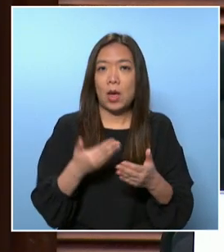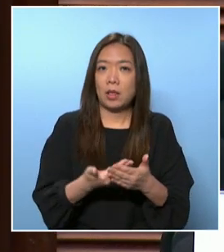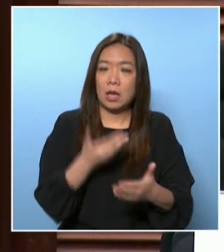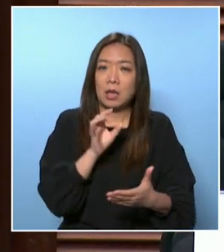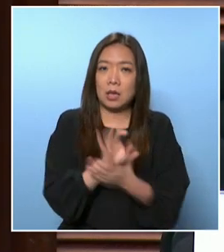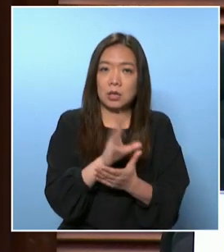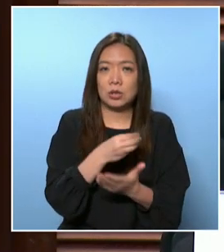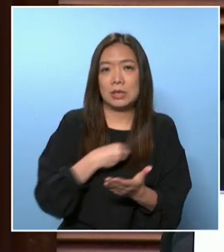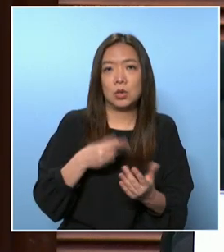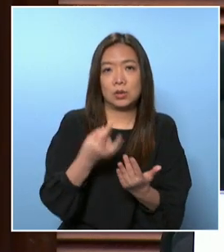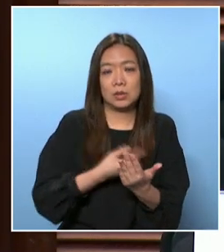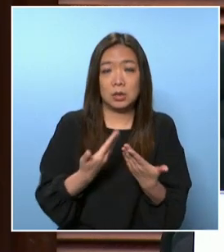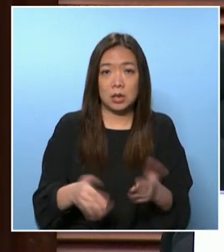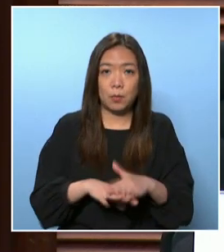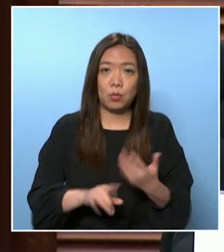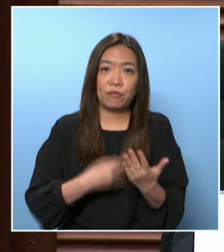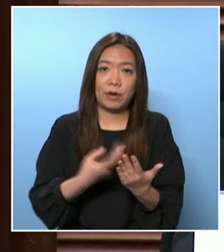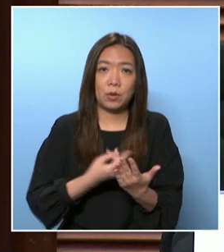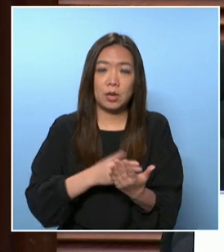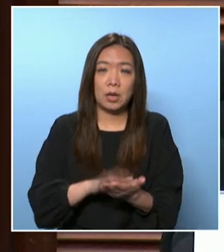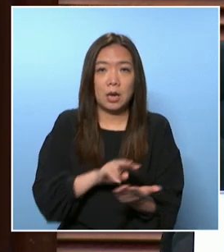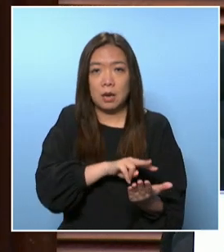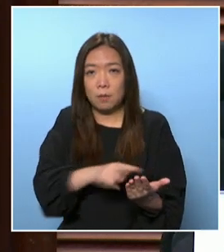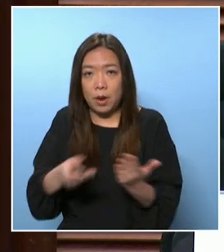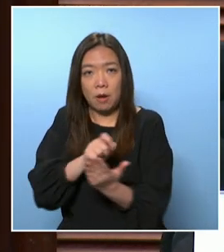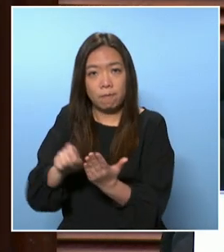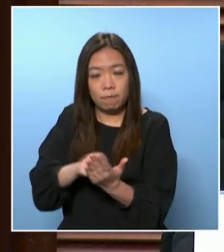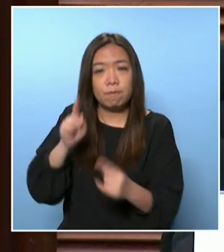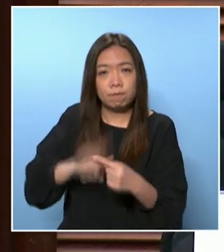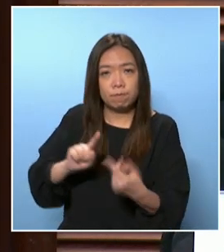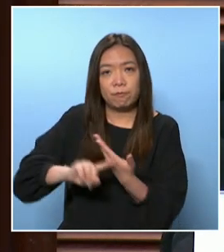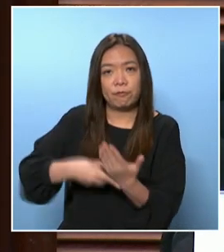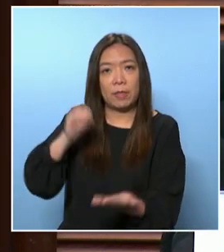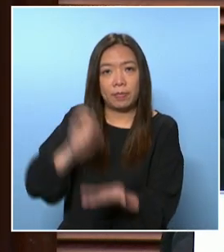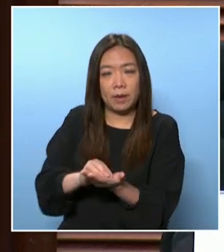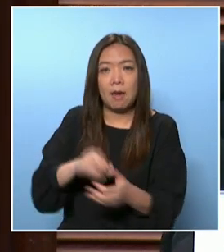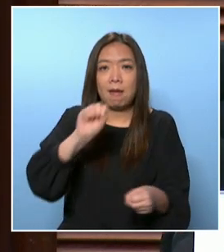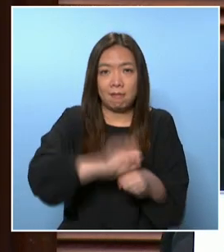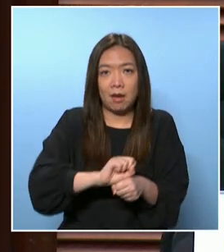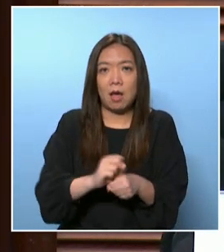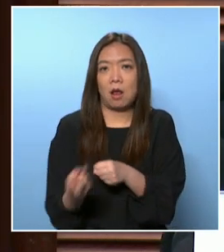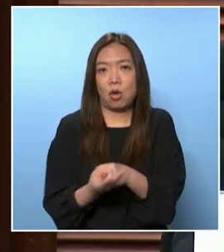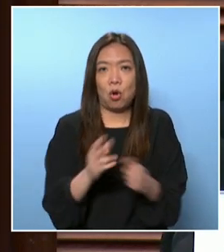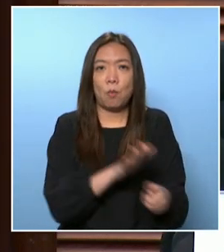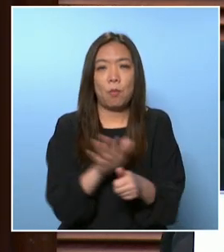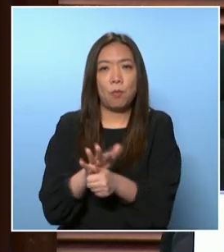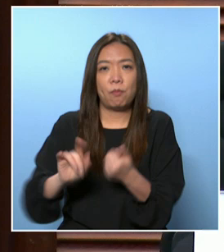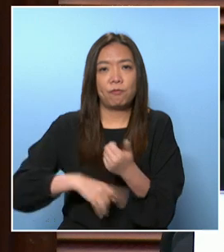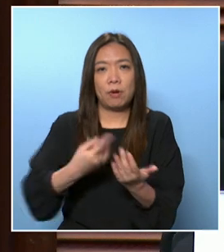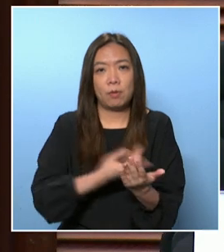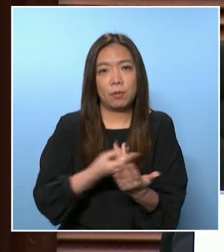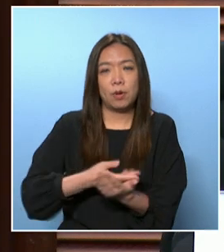The idea is to codify the common law practice and